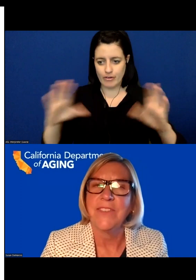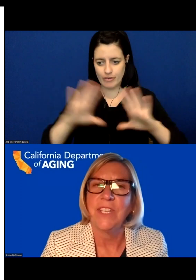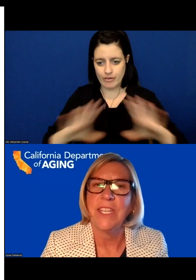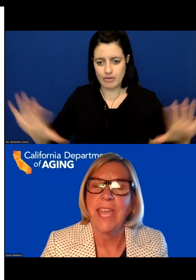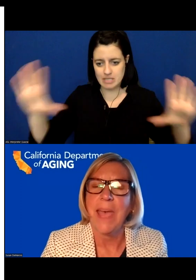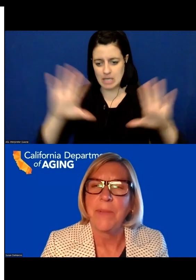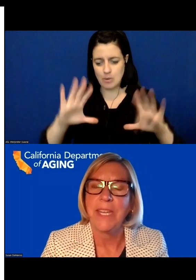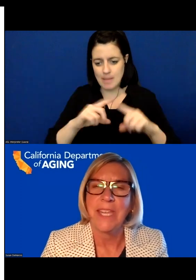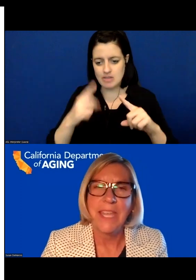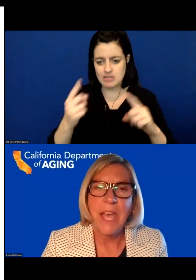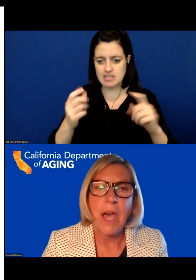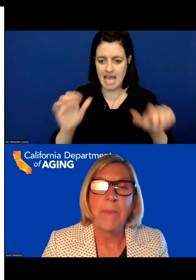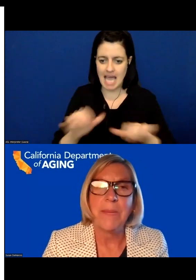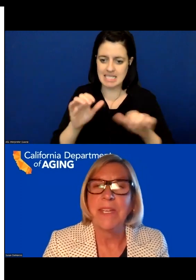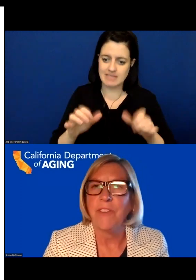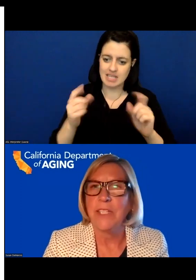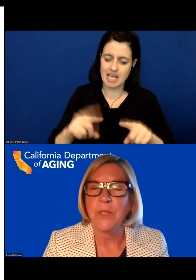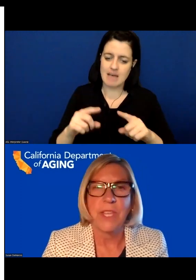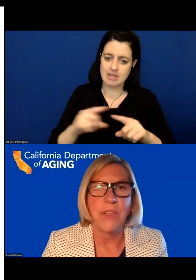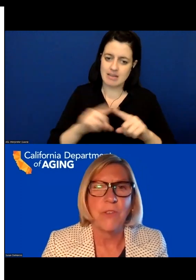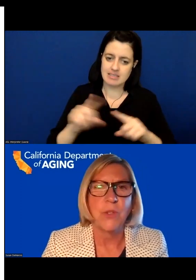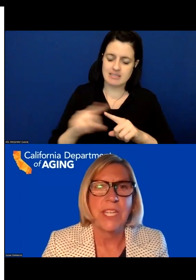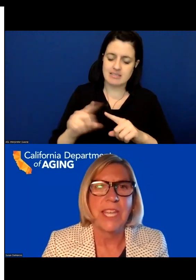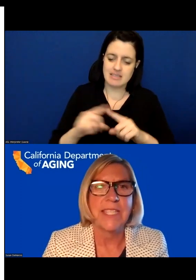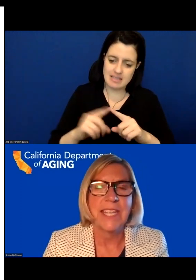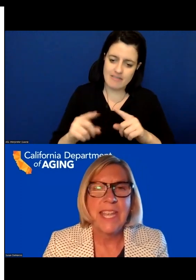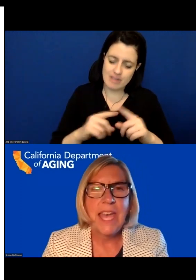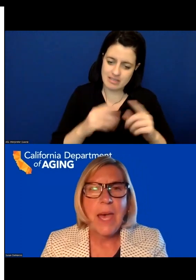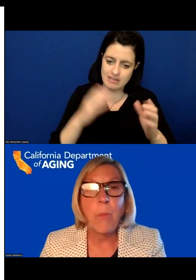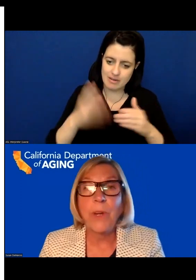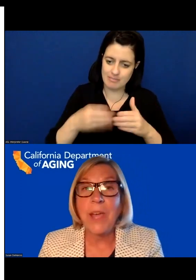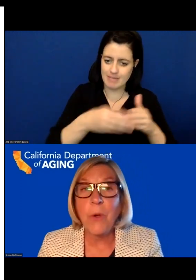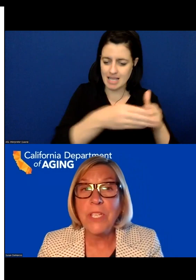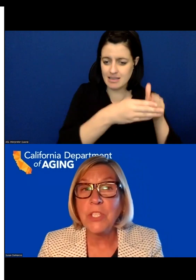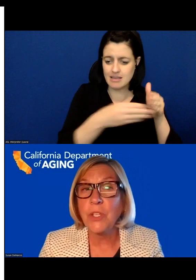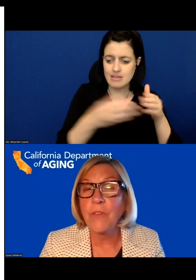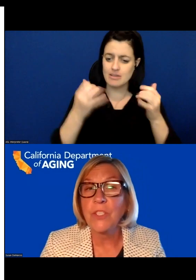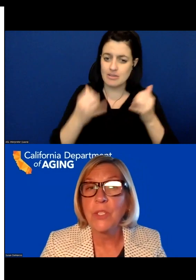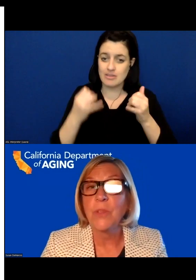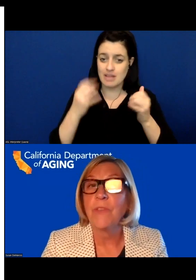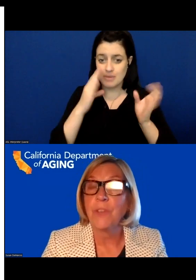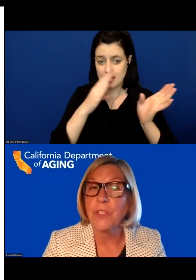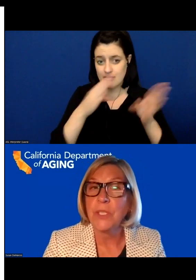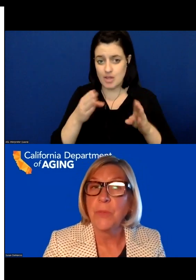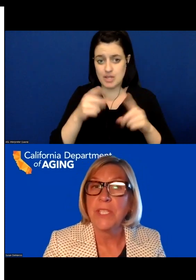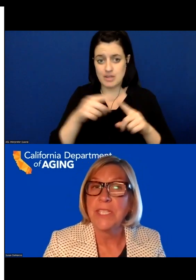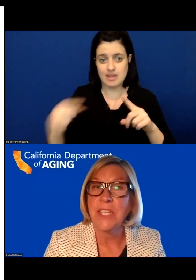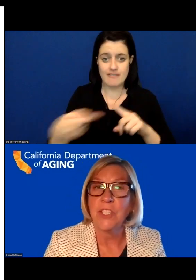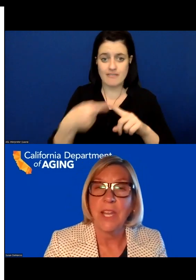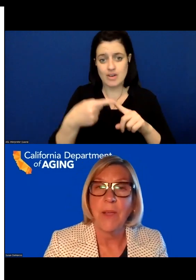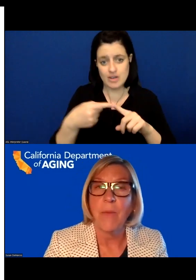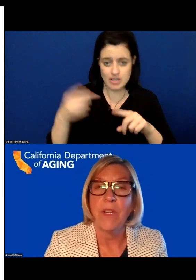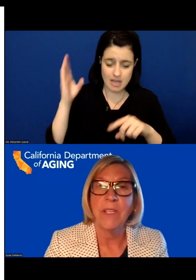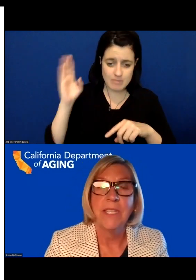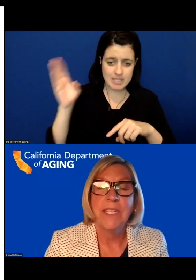there's activity happening on many fronts. So thank you for joining us. We're now going to turn over to the first